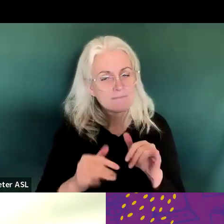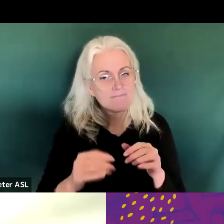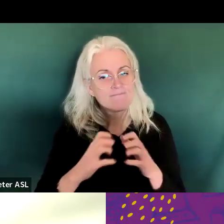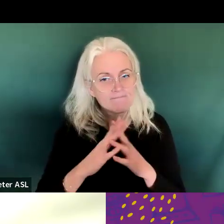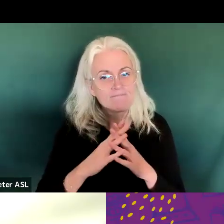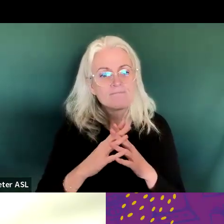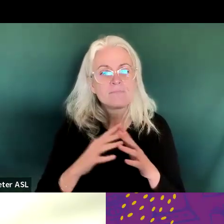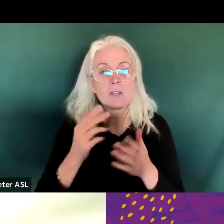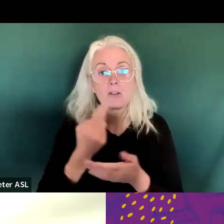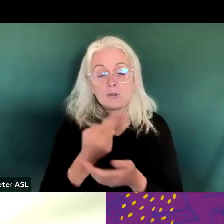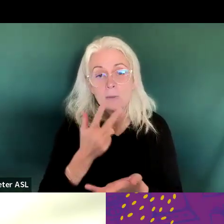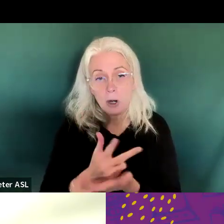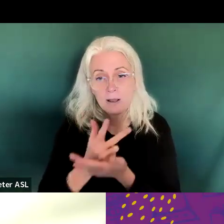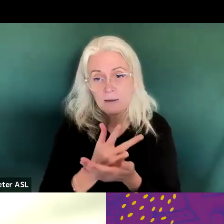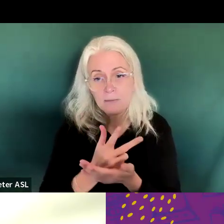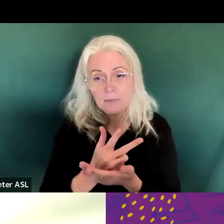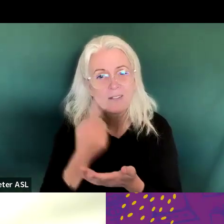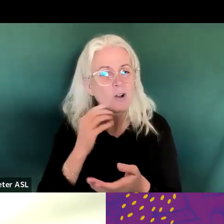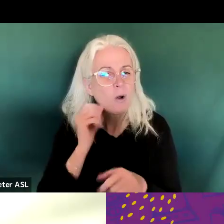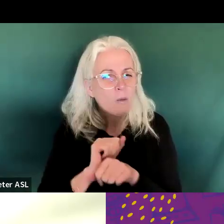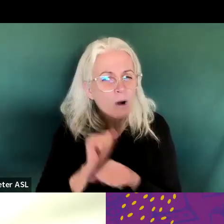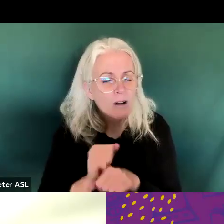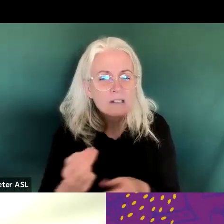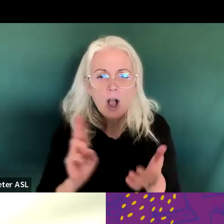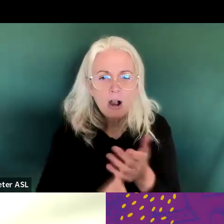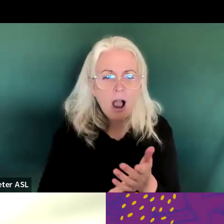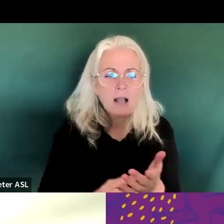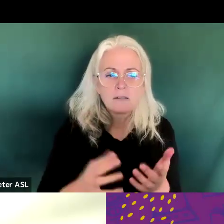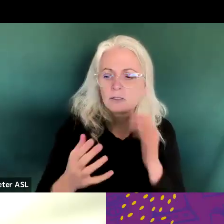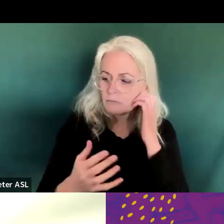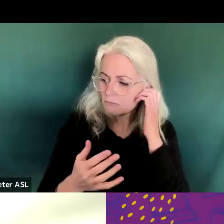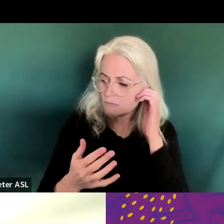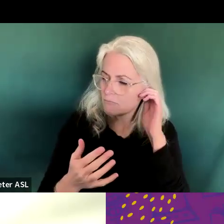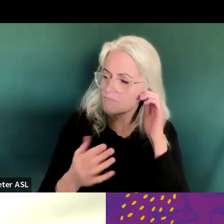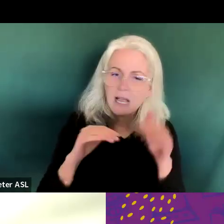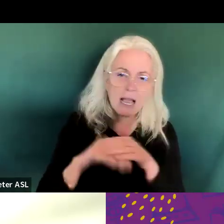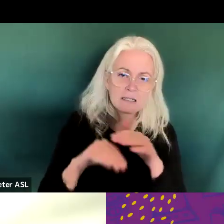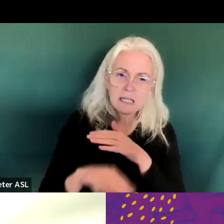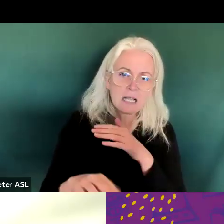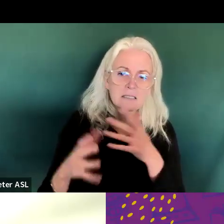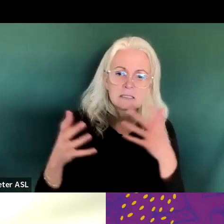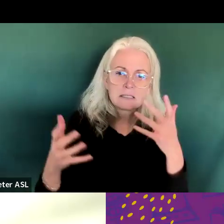our Wi-Fi again to do homework, to log on, to access